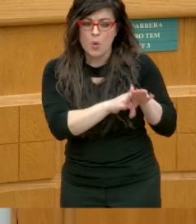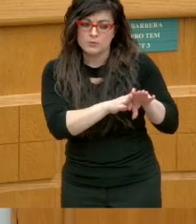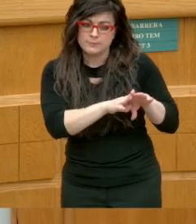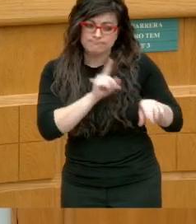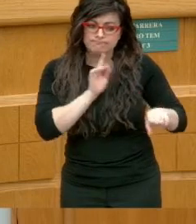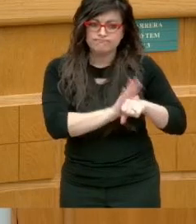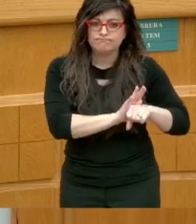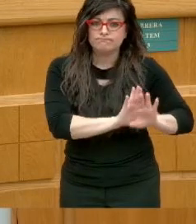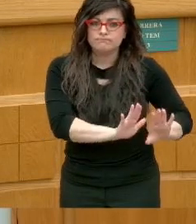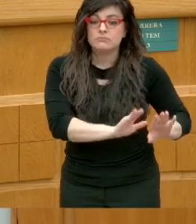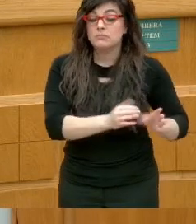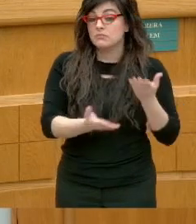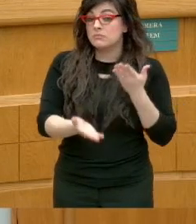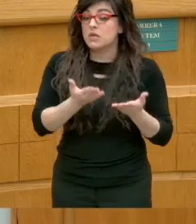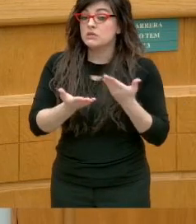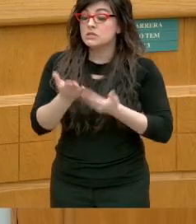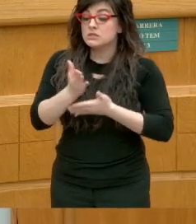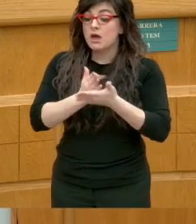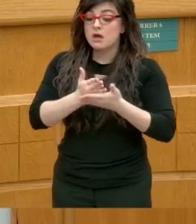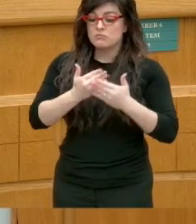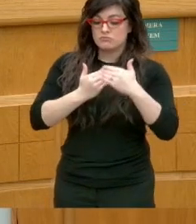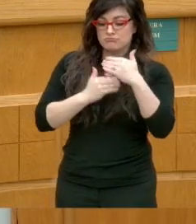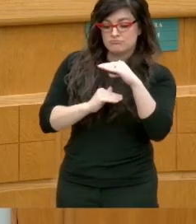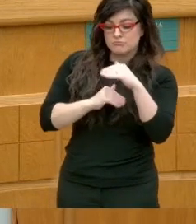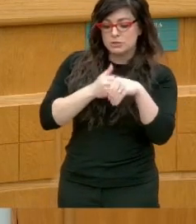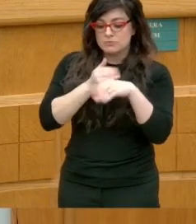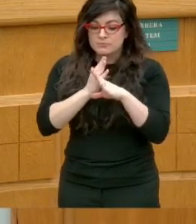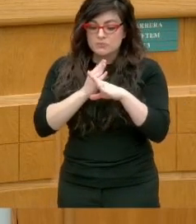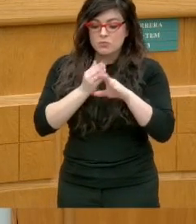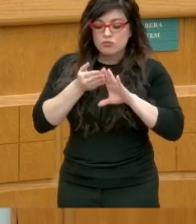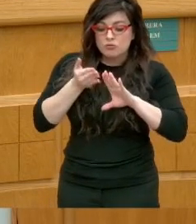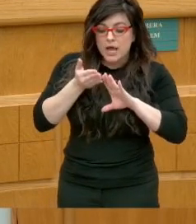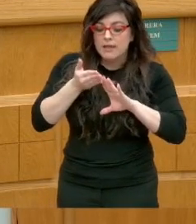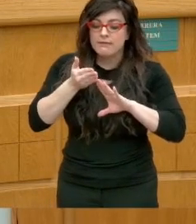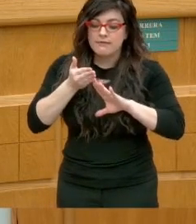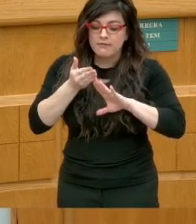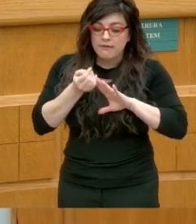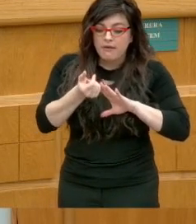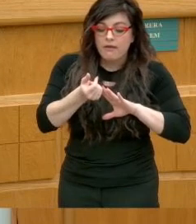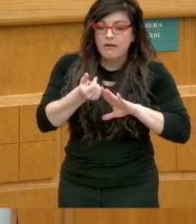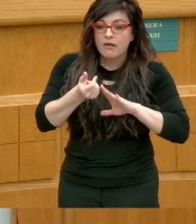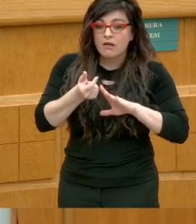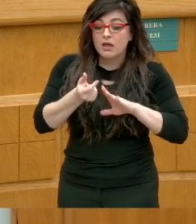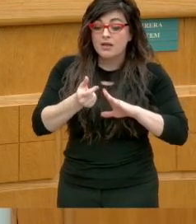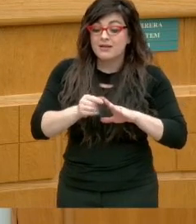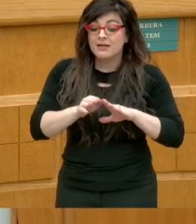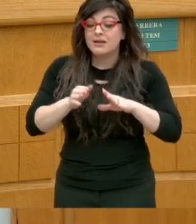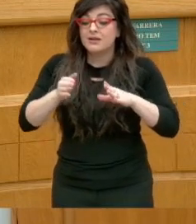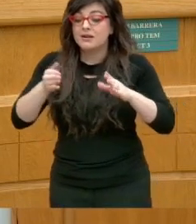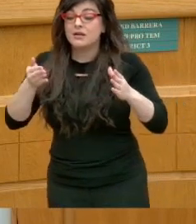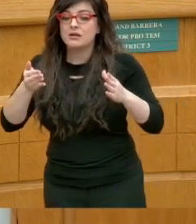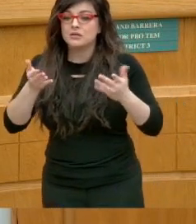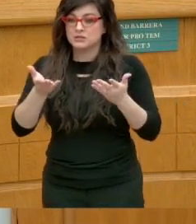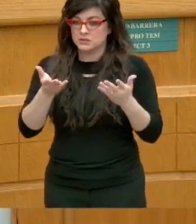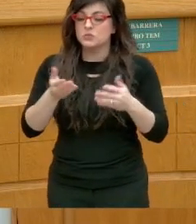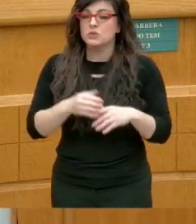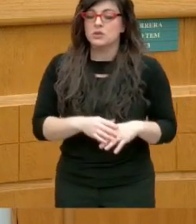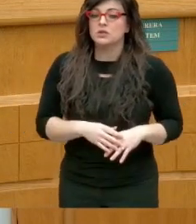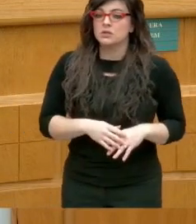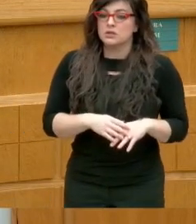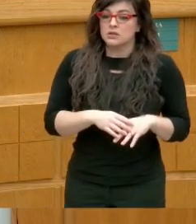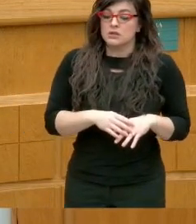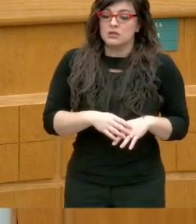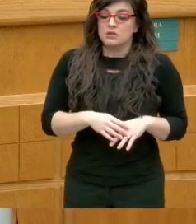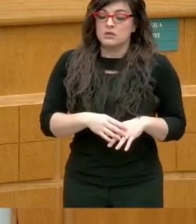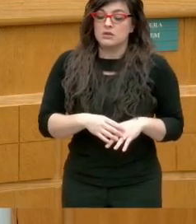in a bigger fashion if they've been modified because of the COVID-19. We will not reinstate any operations. That means employees